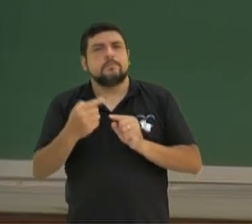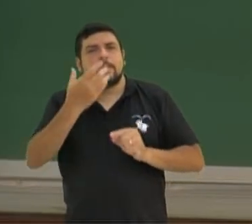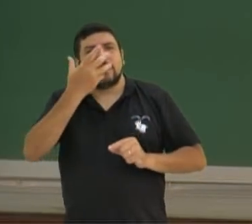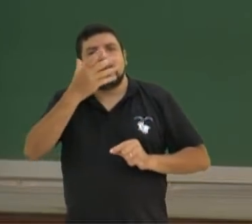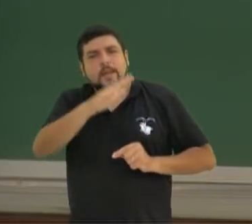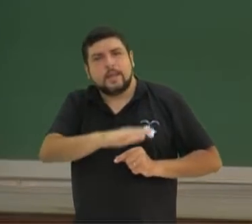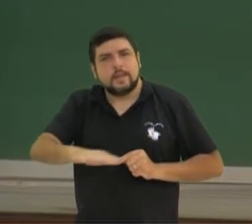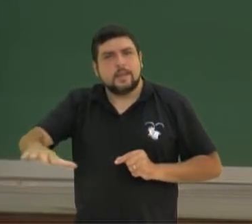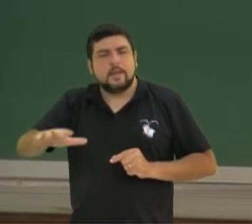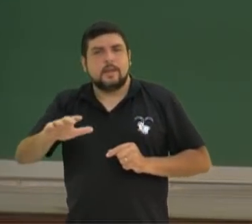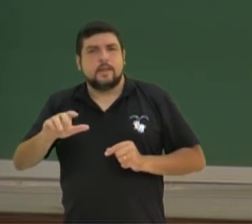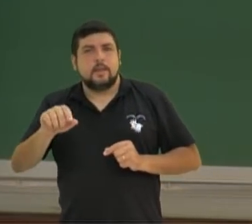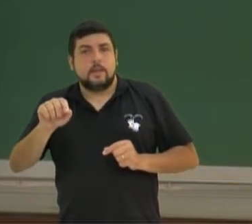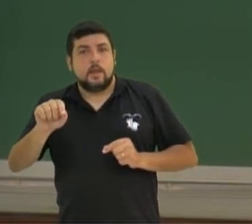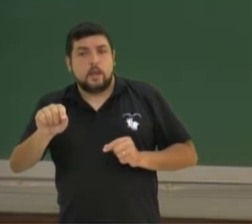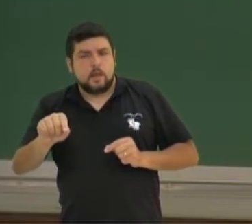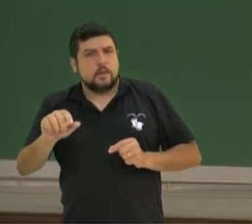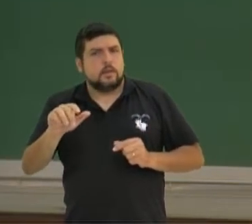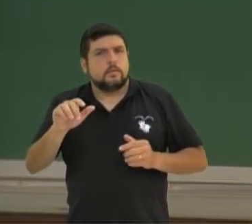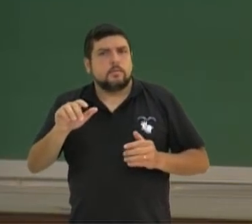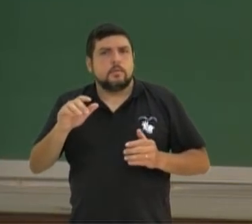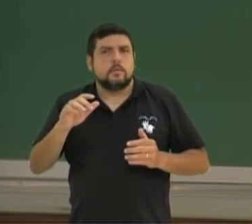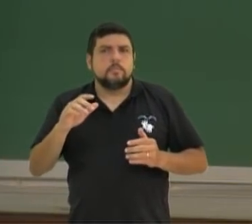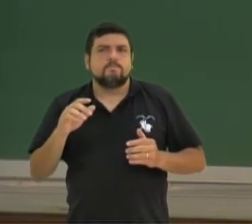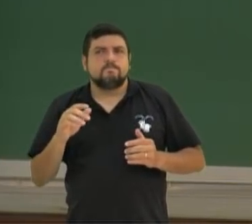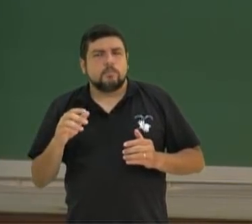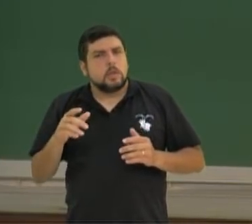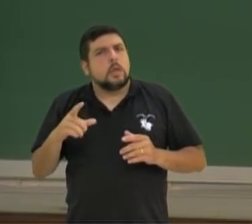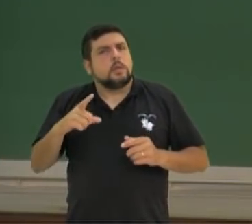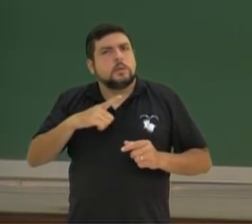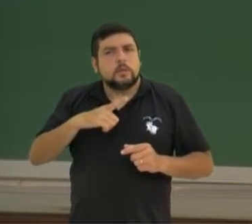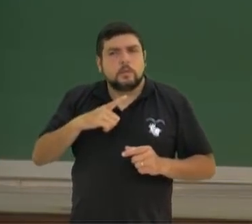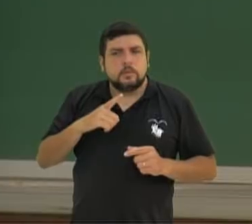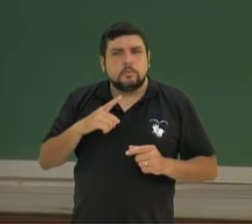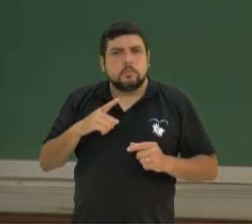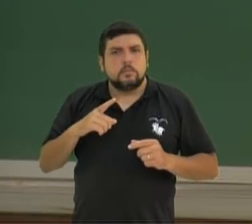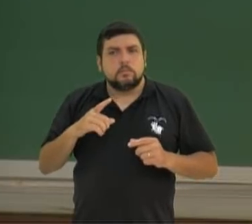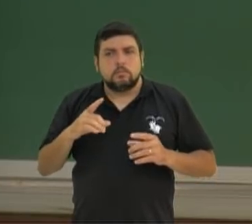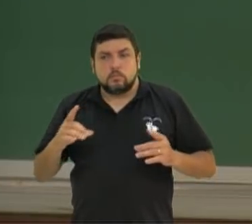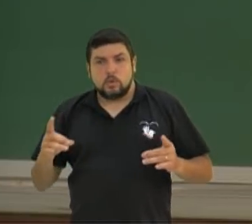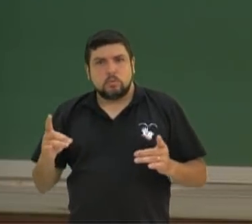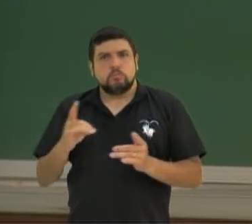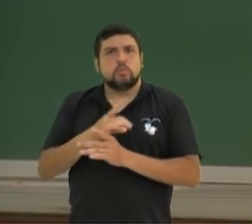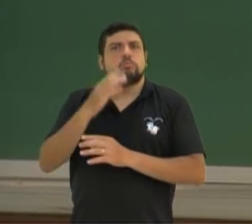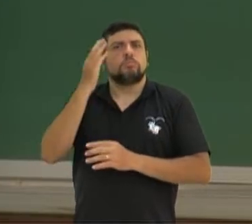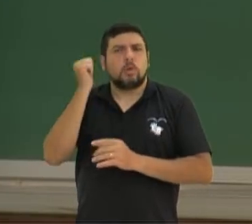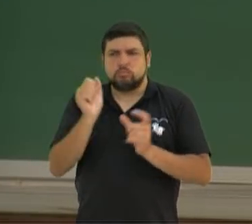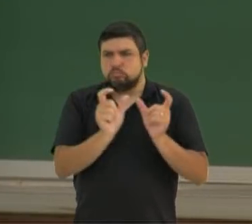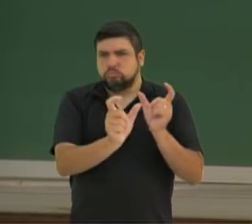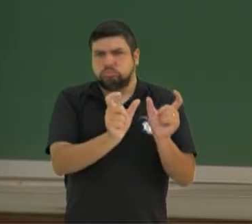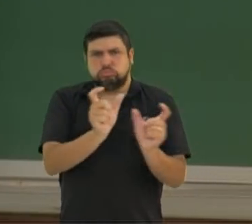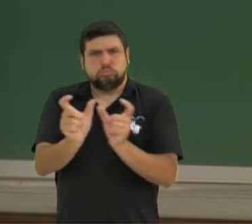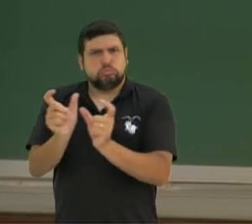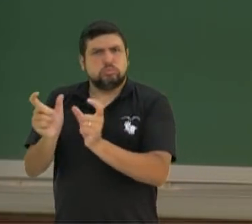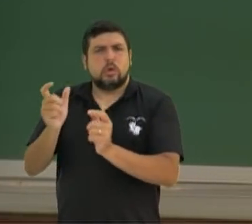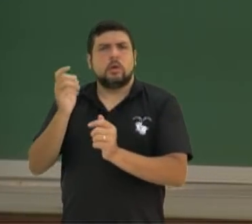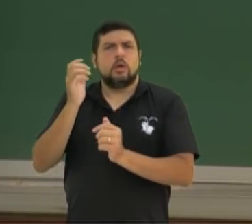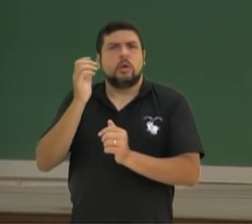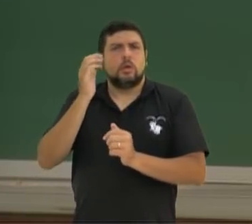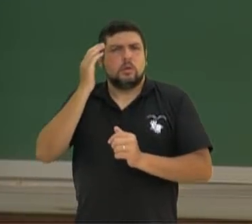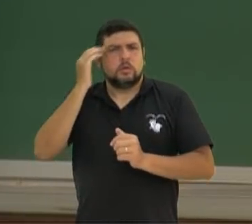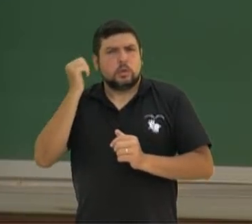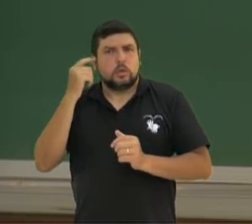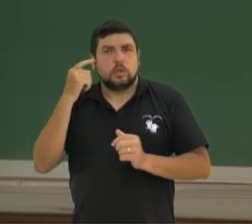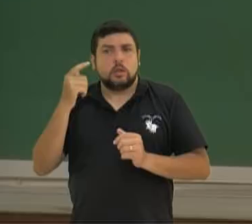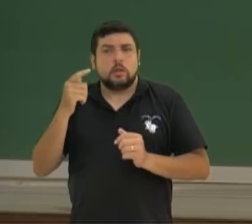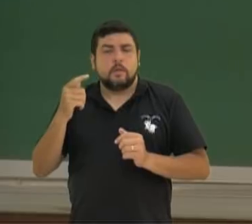words. Então, vocês perceberam que já tem um outro nome de livro aqui? Está dizendo que essa